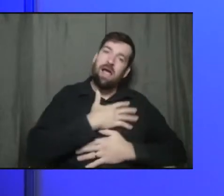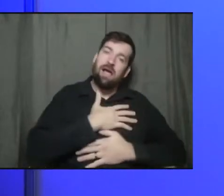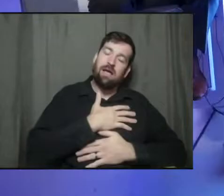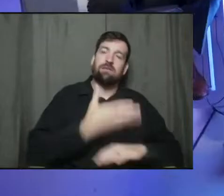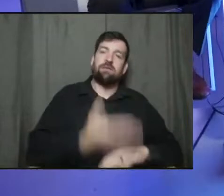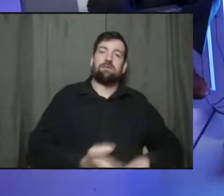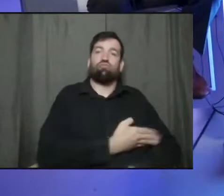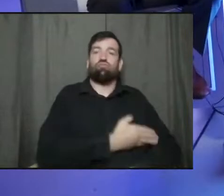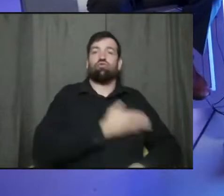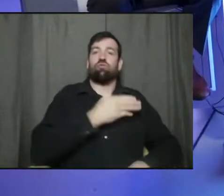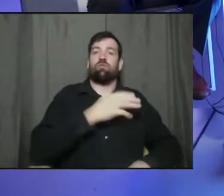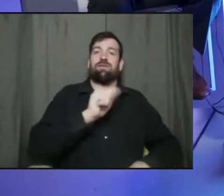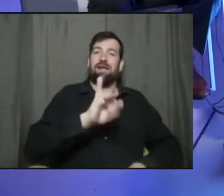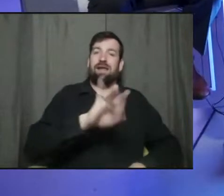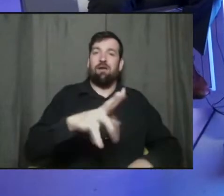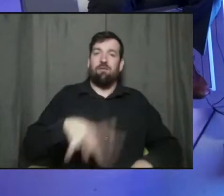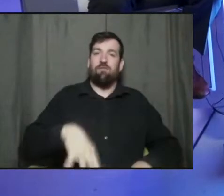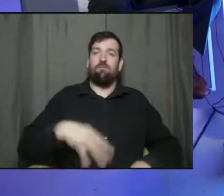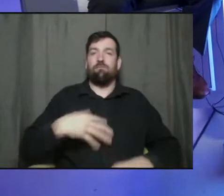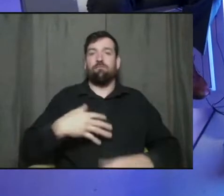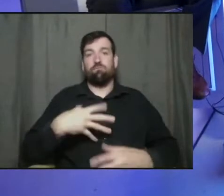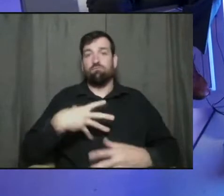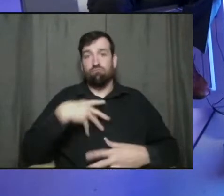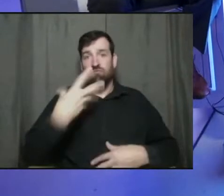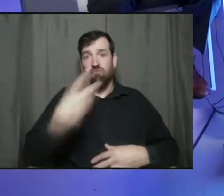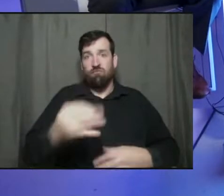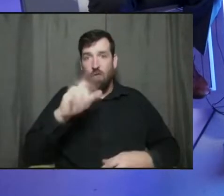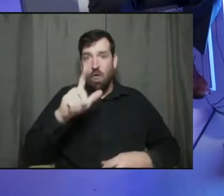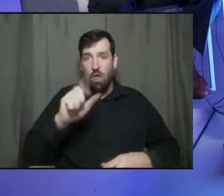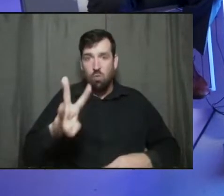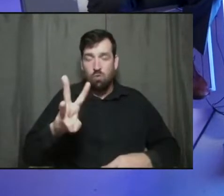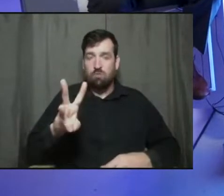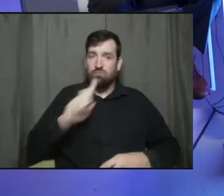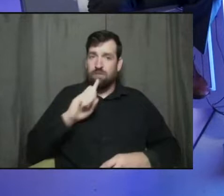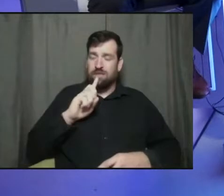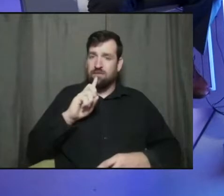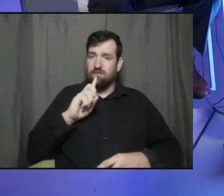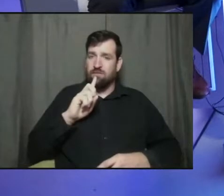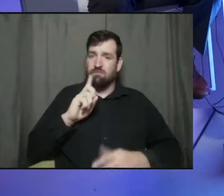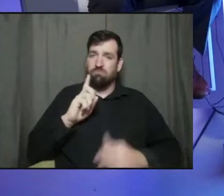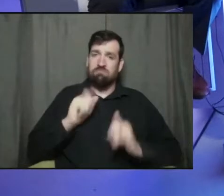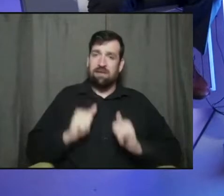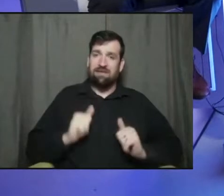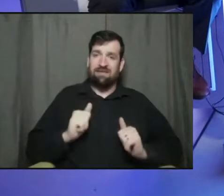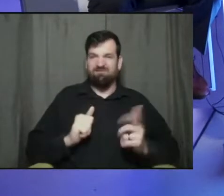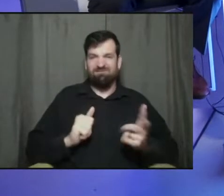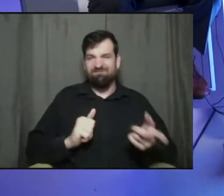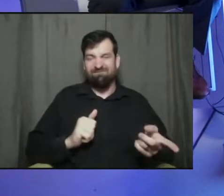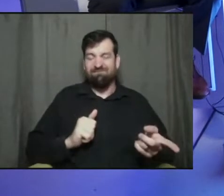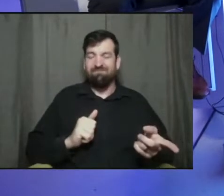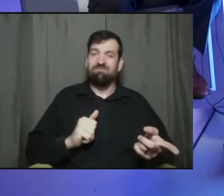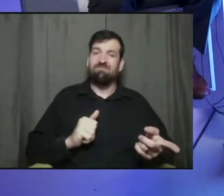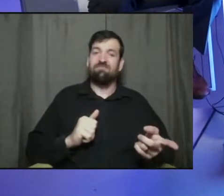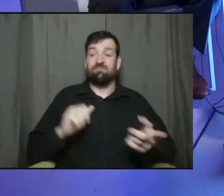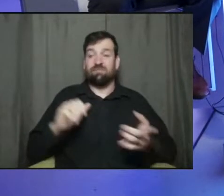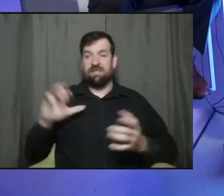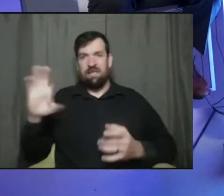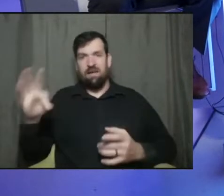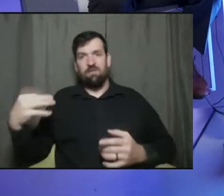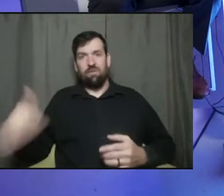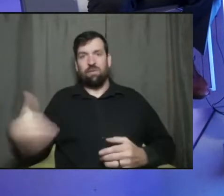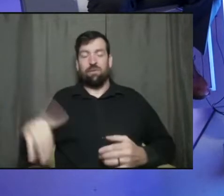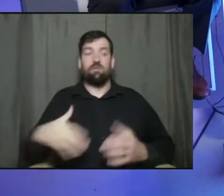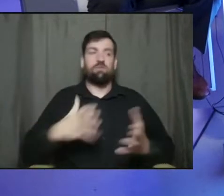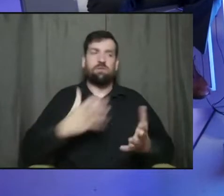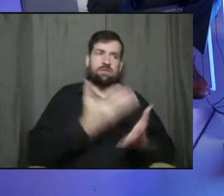Unfortunately, asthma, for the most part, did not carry a really difficult prognosis as CF did, although there are individuals with asthma who have a very severe form